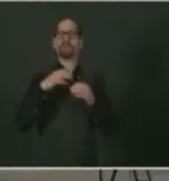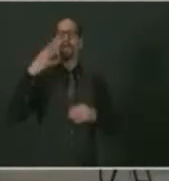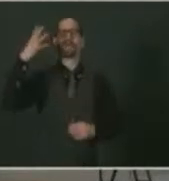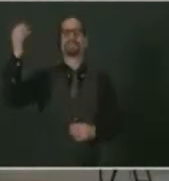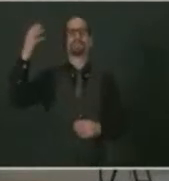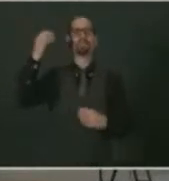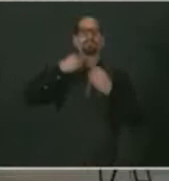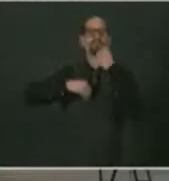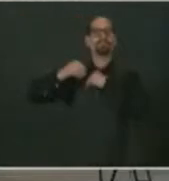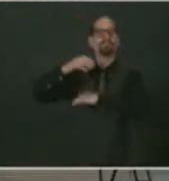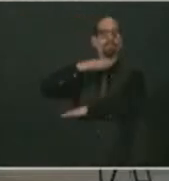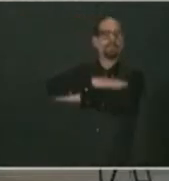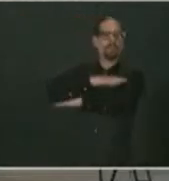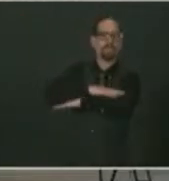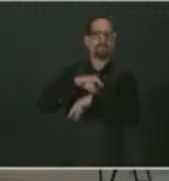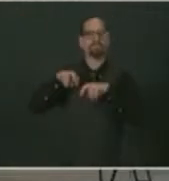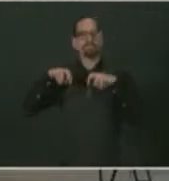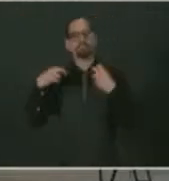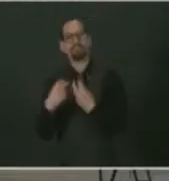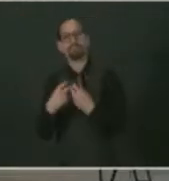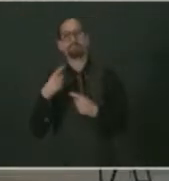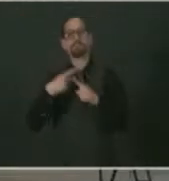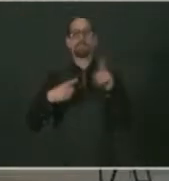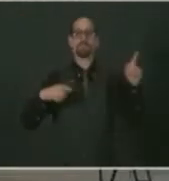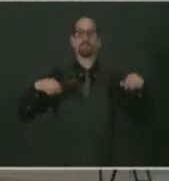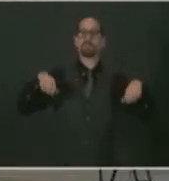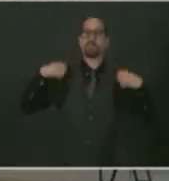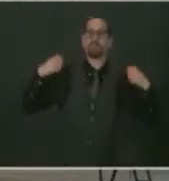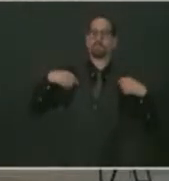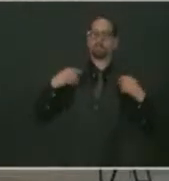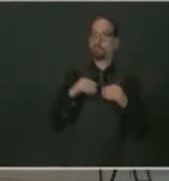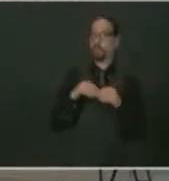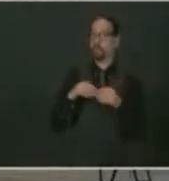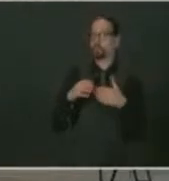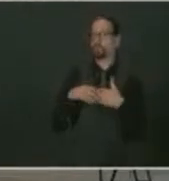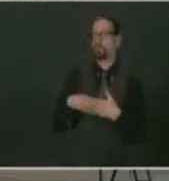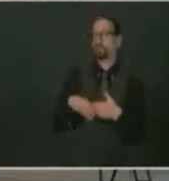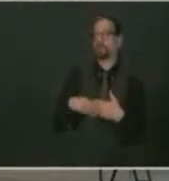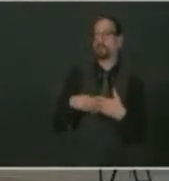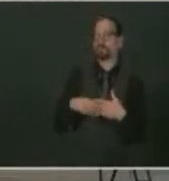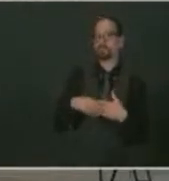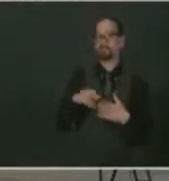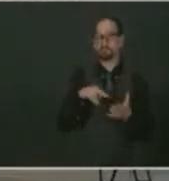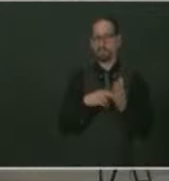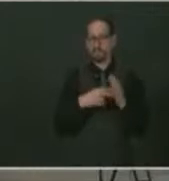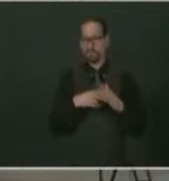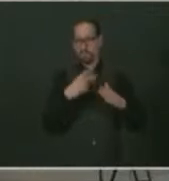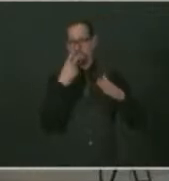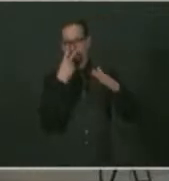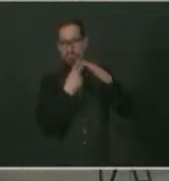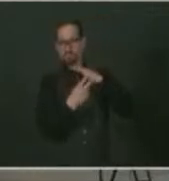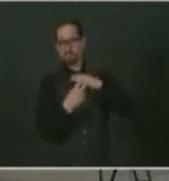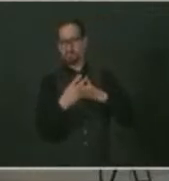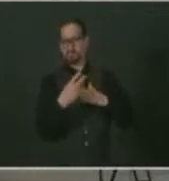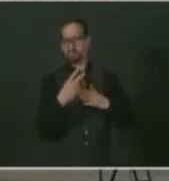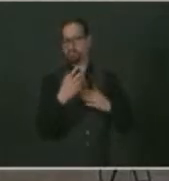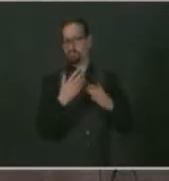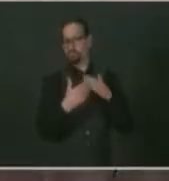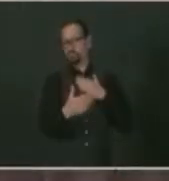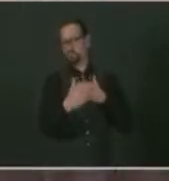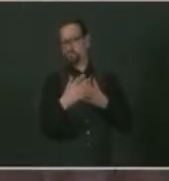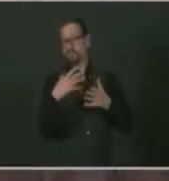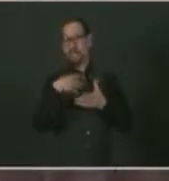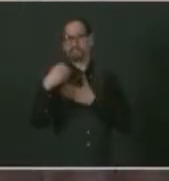get more vaccinations, do you foresee maybe loosening state restrictions on out-of-state travelers? And if so, is there a target date for that?